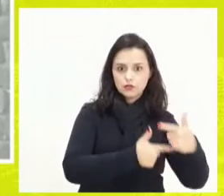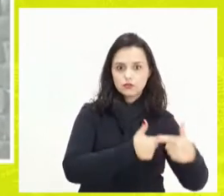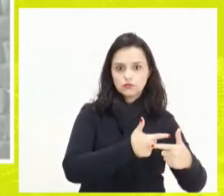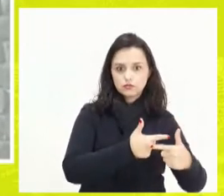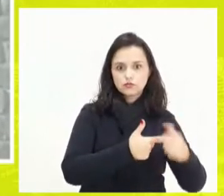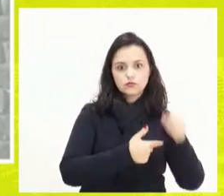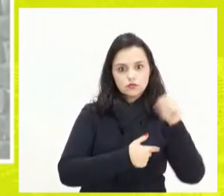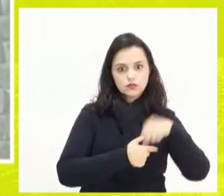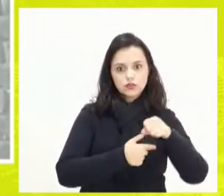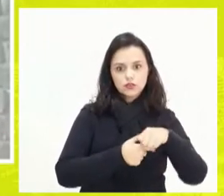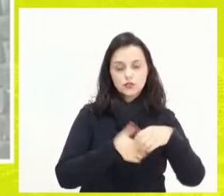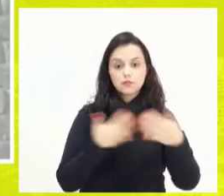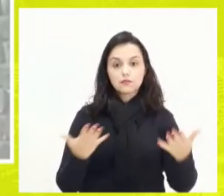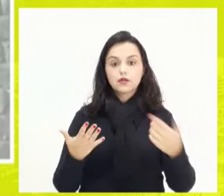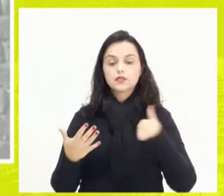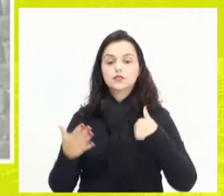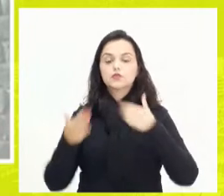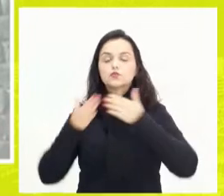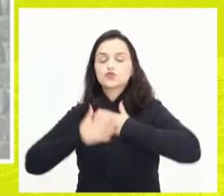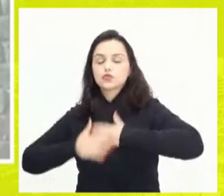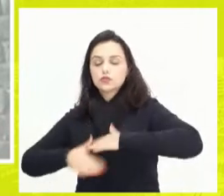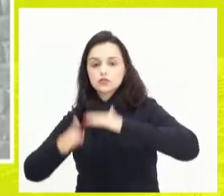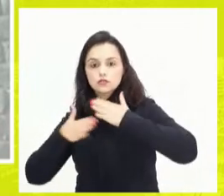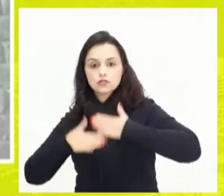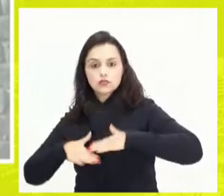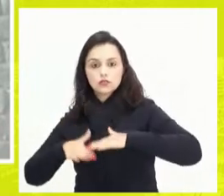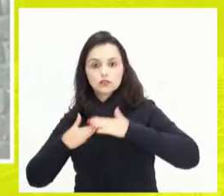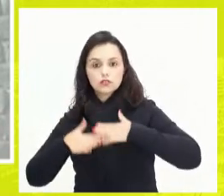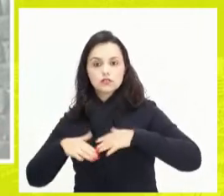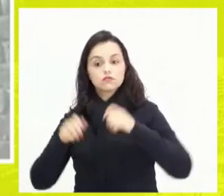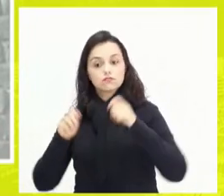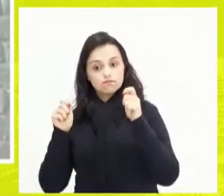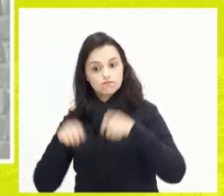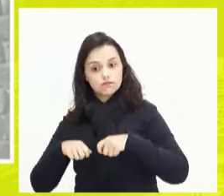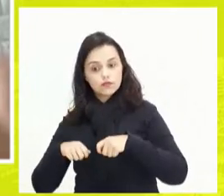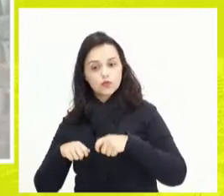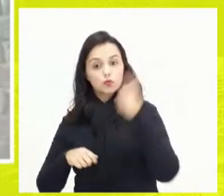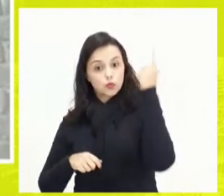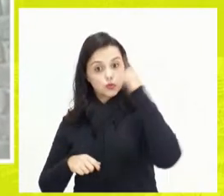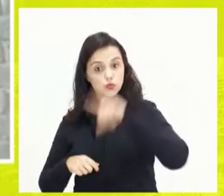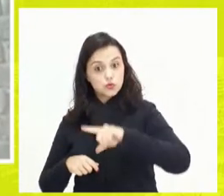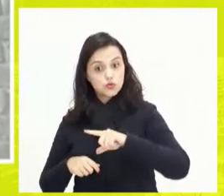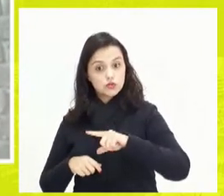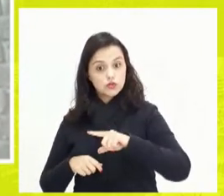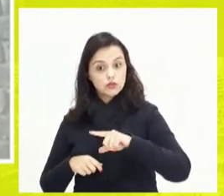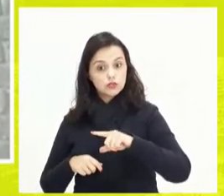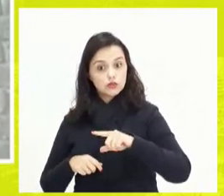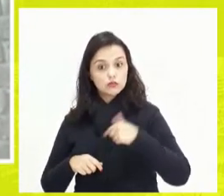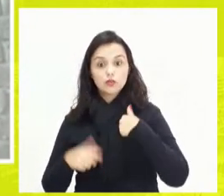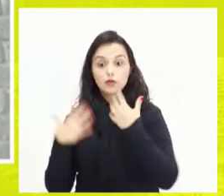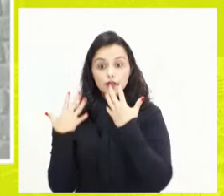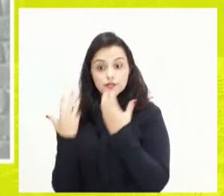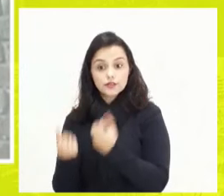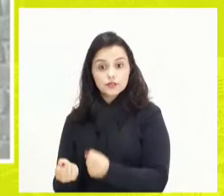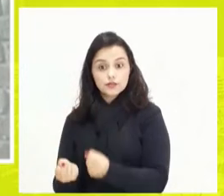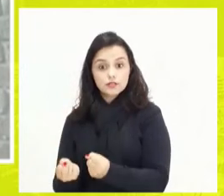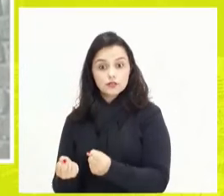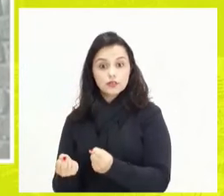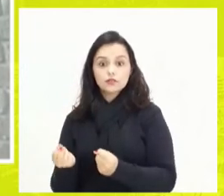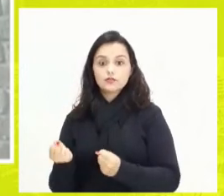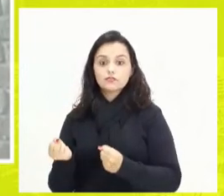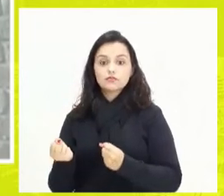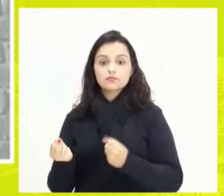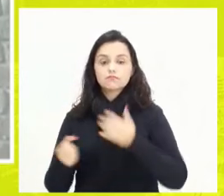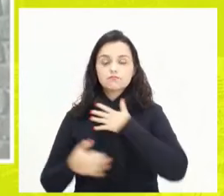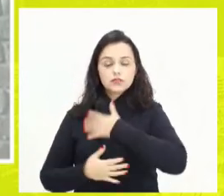professional when i am resting do i give myself a good time to rest do i allow myself to have pleasure